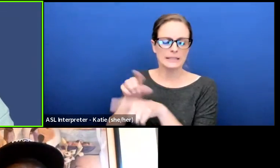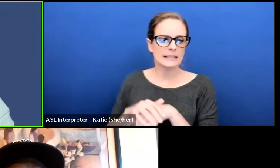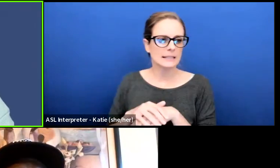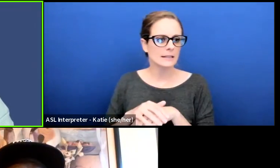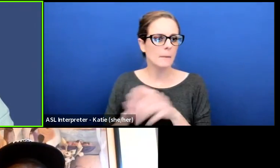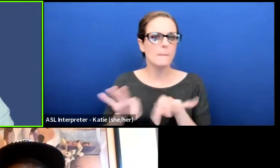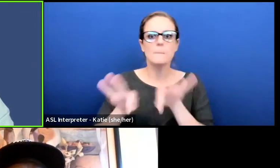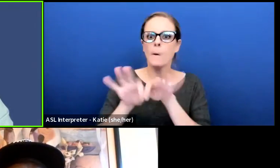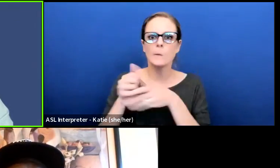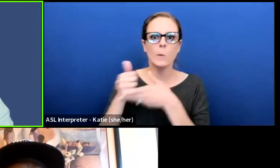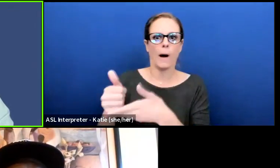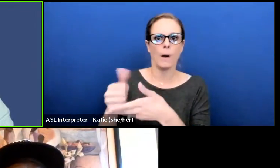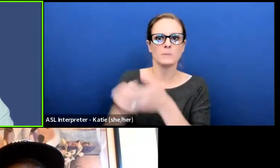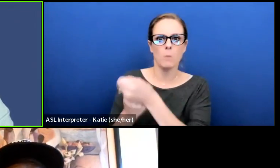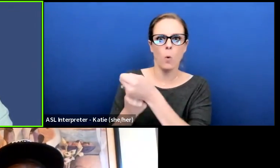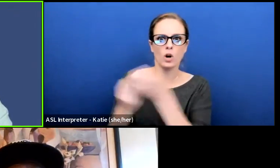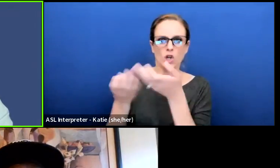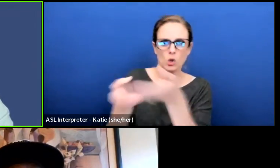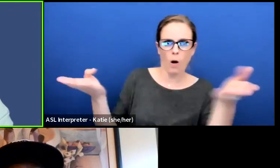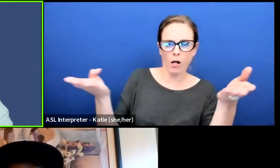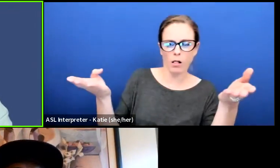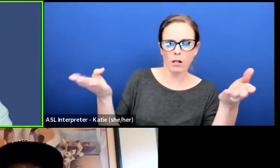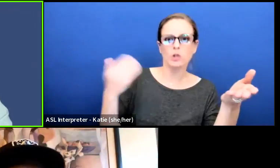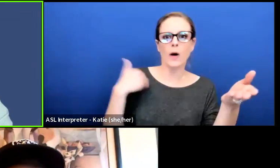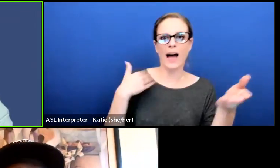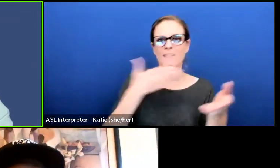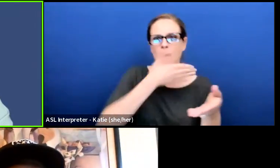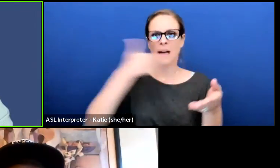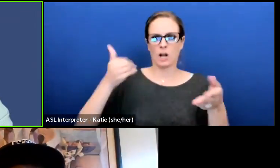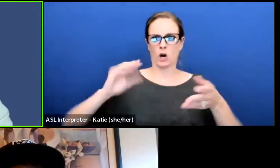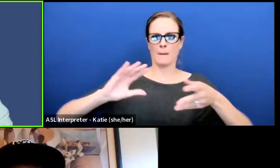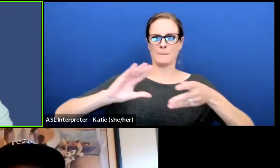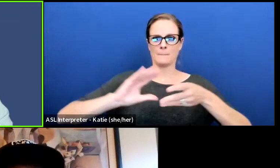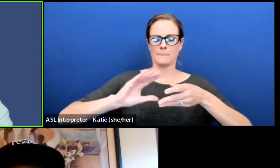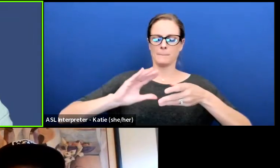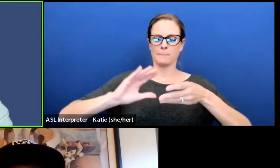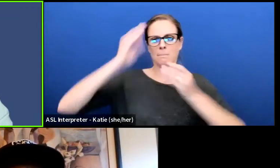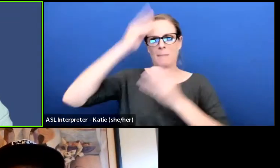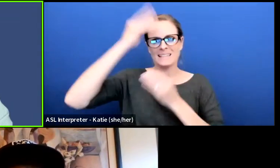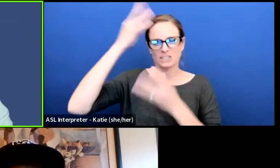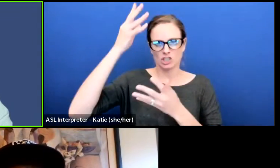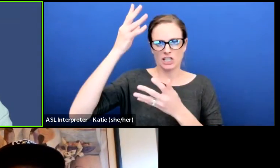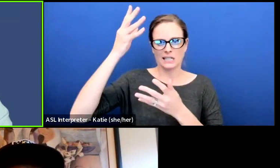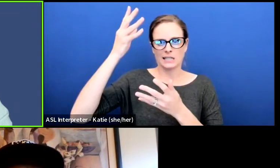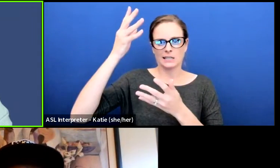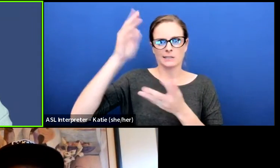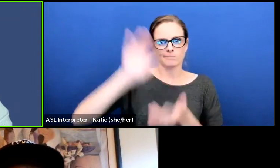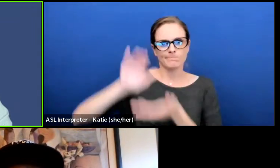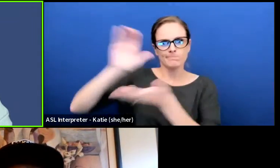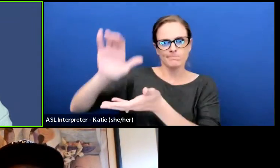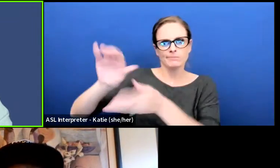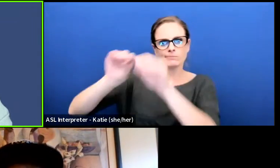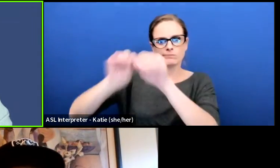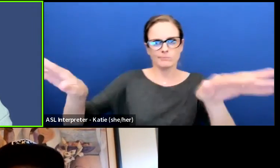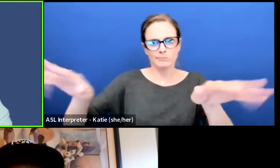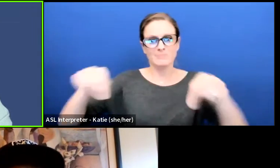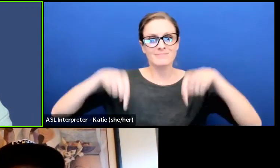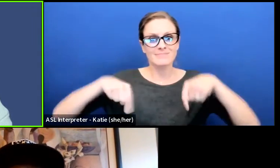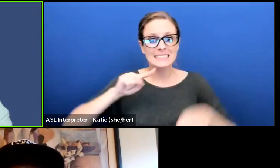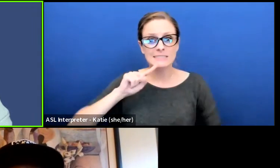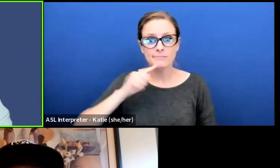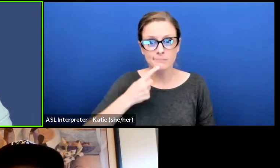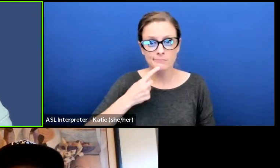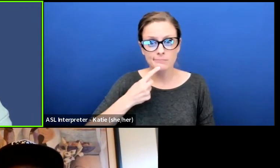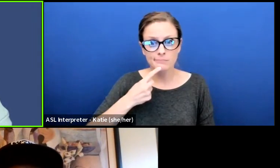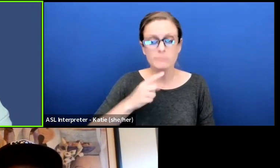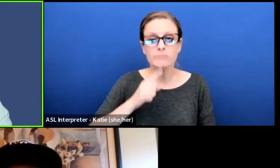help support you all to have better messaging around this. I think it's it's for real. It's a serious problem, and it's going to be